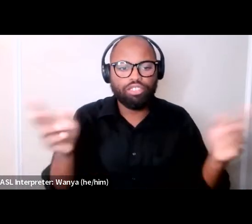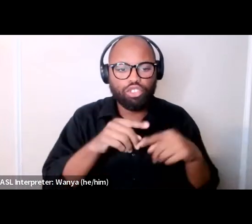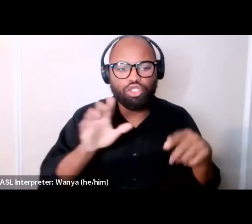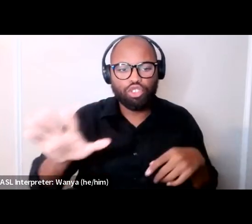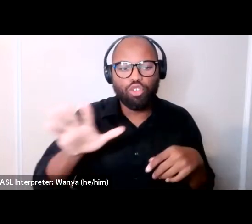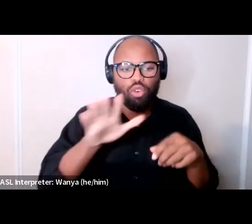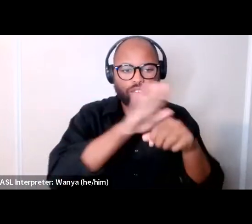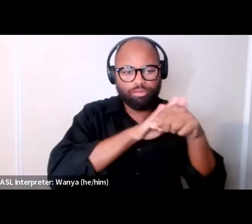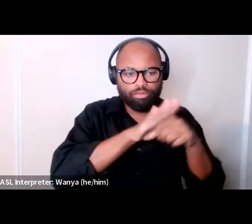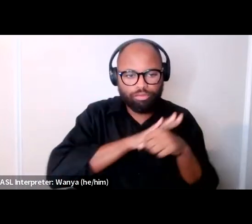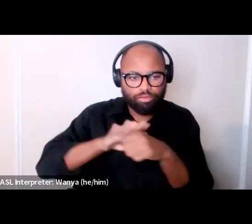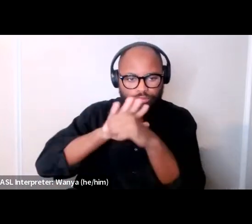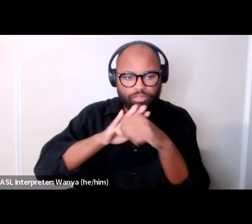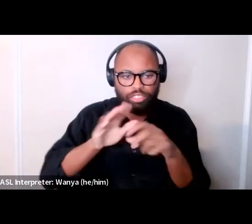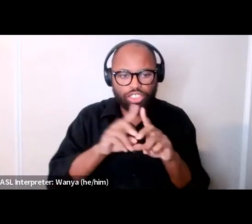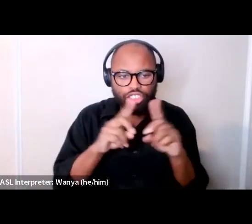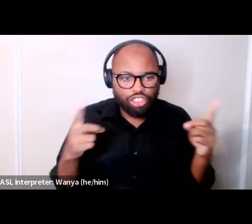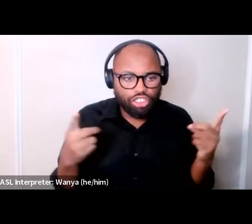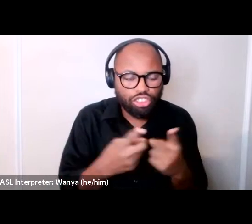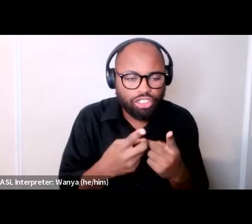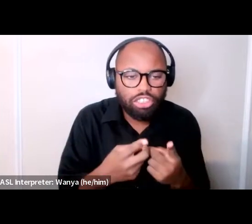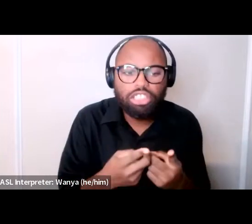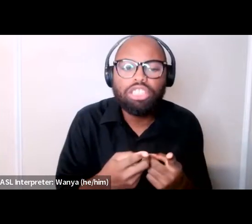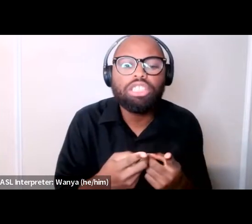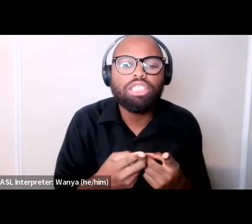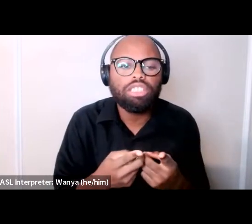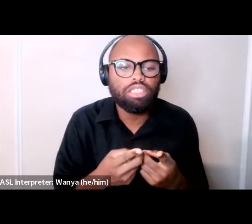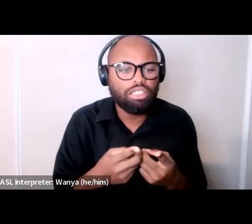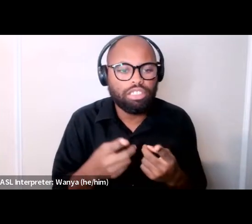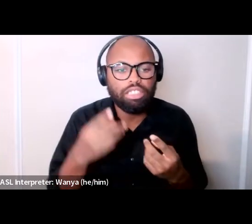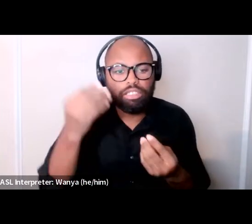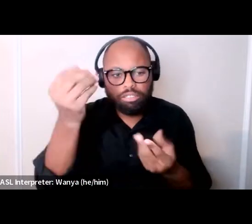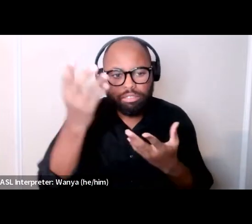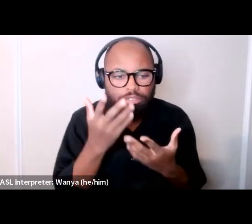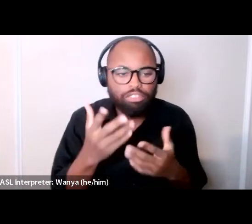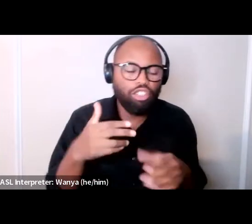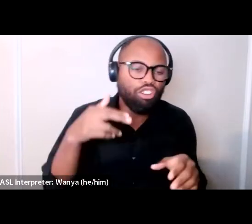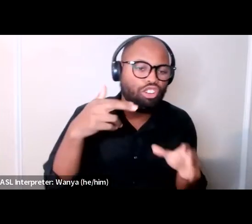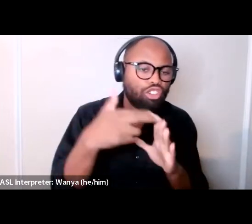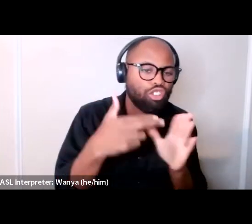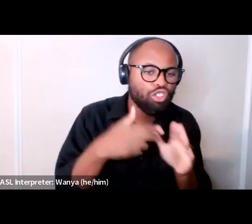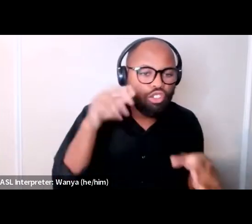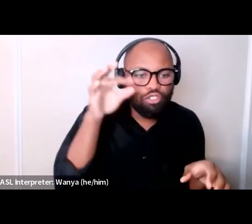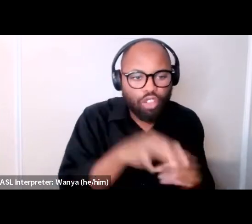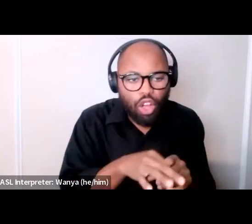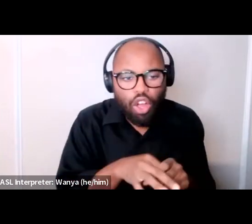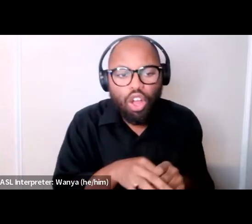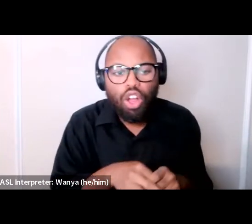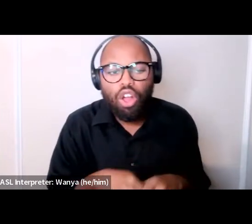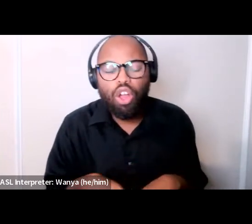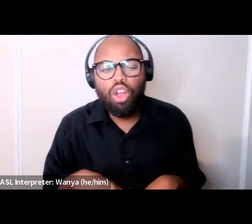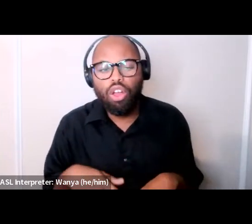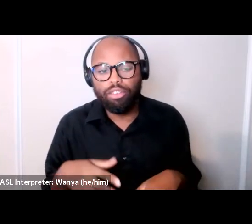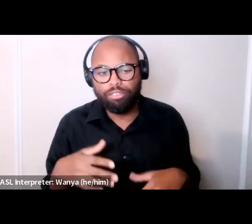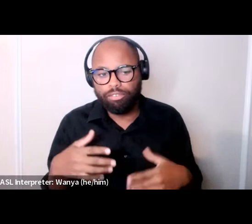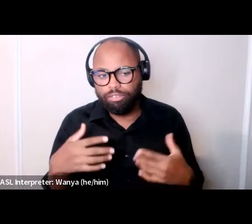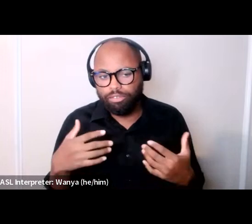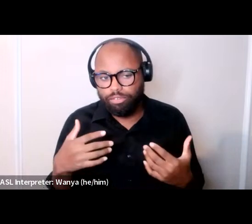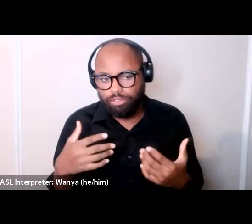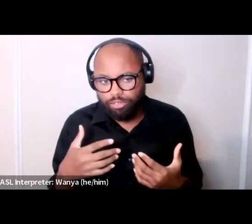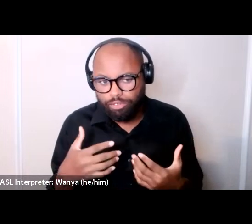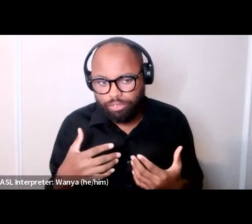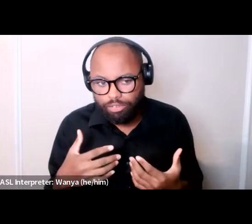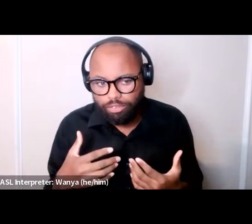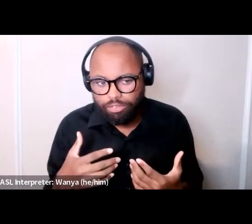have voting rights for the homeless, voting rights for people with disabilities, voting rights for people with mental